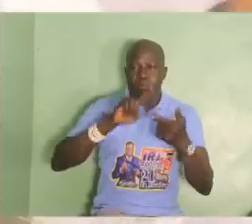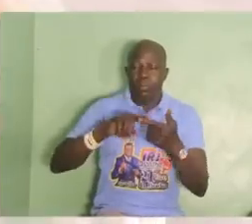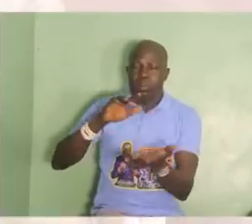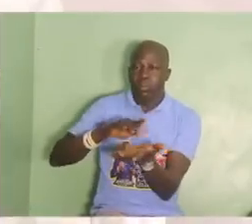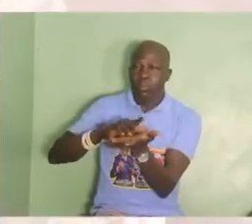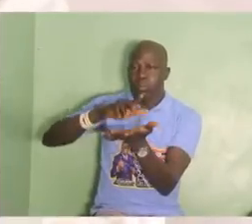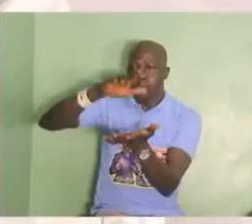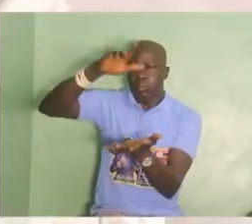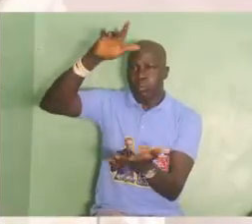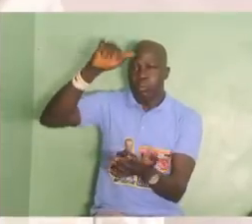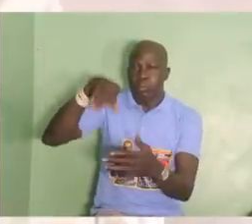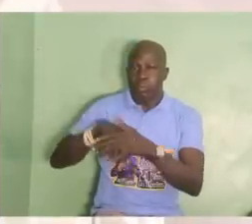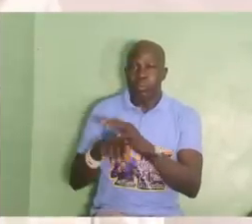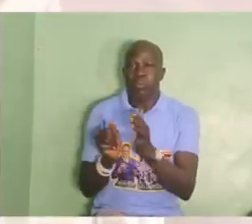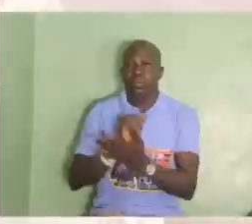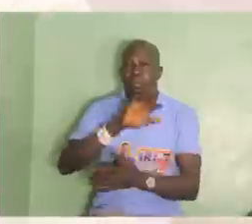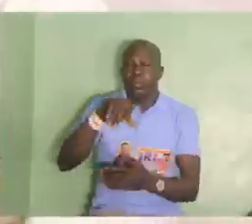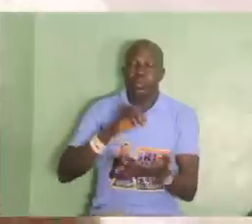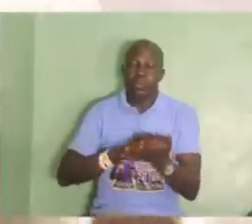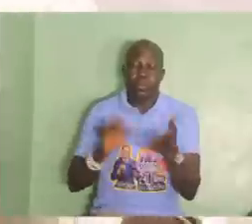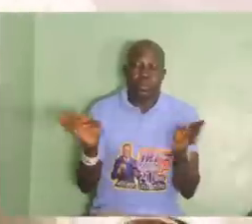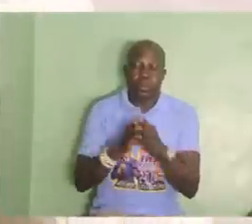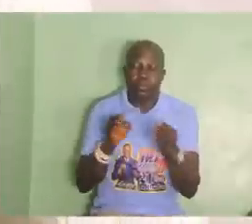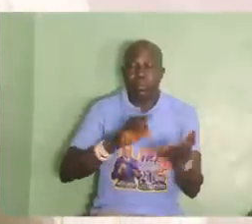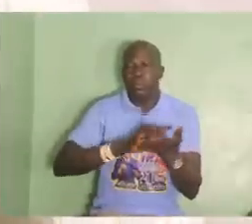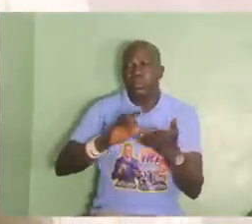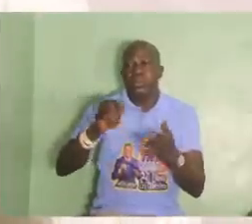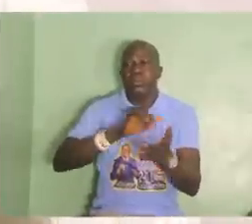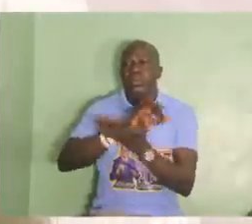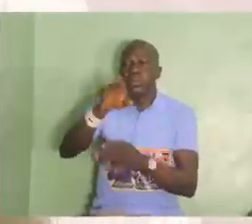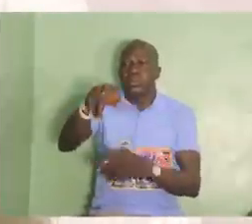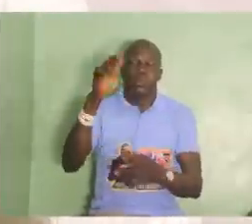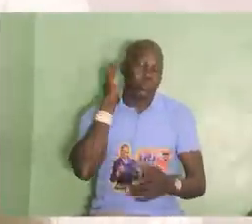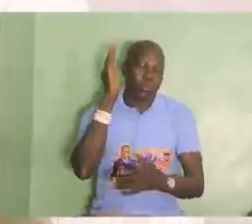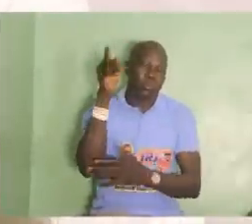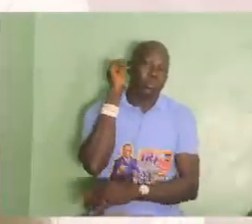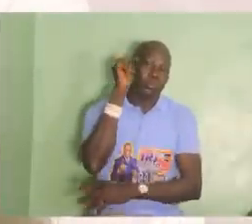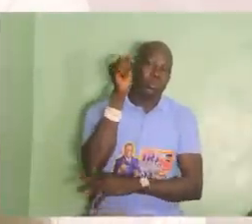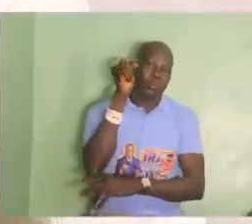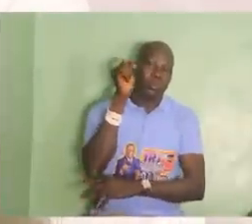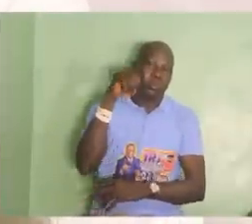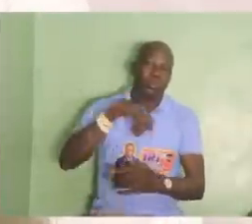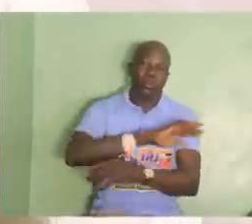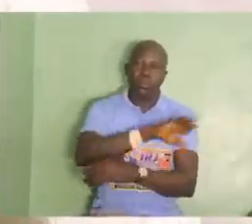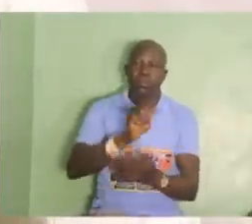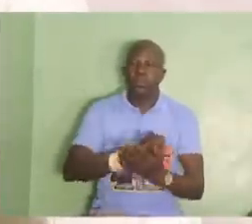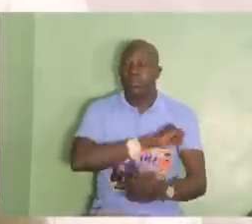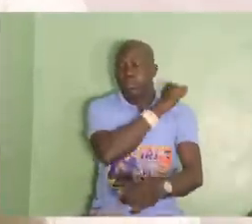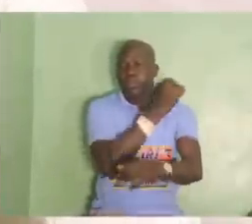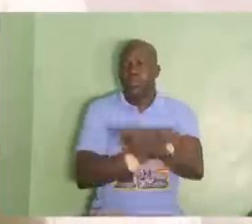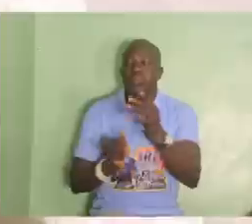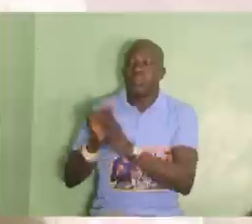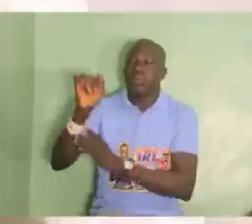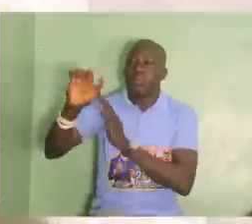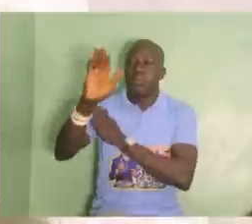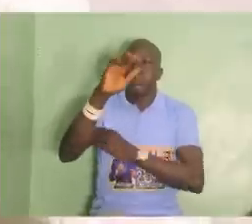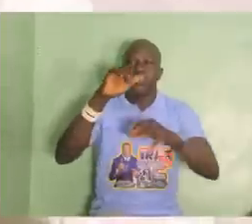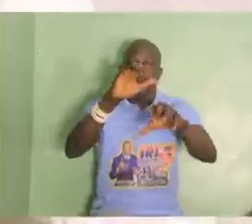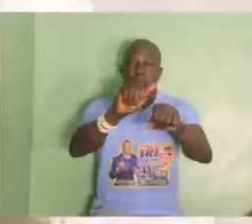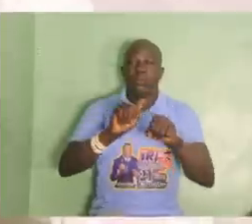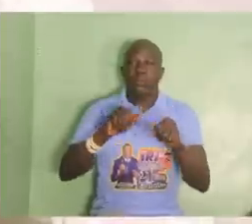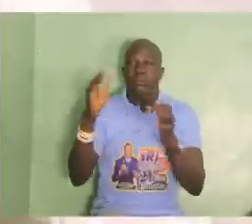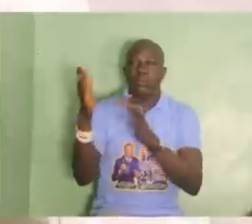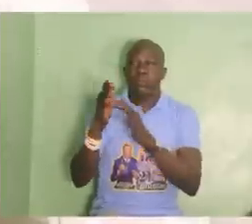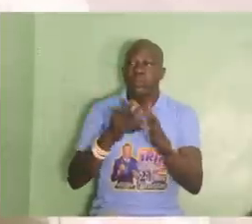be how would you so wa de se bi oba you reign as king yes oluwa wa amen Jesus name alone oluko mi o yi pada and he never change